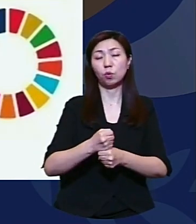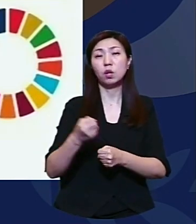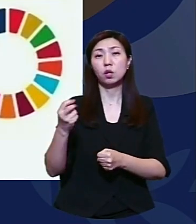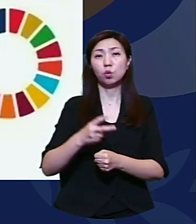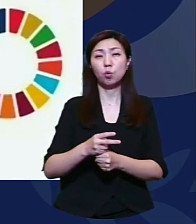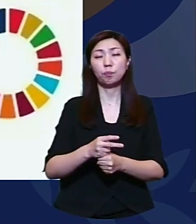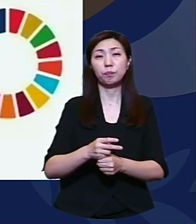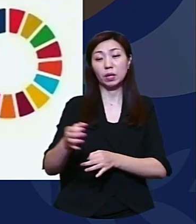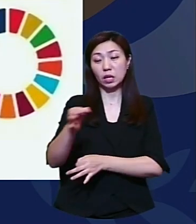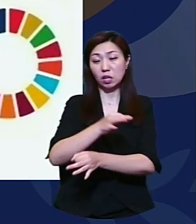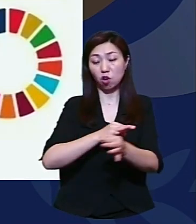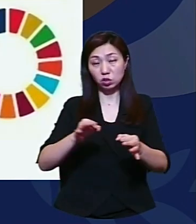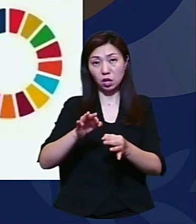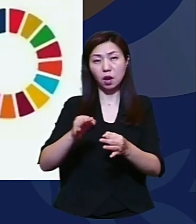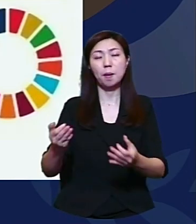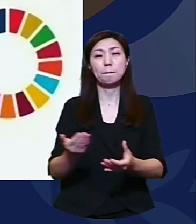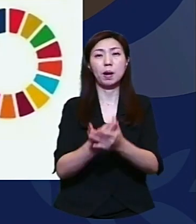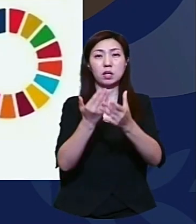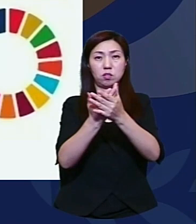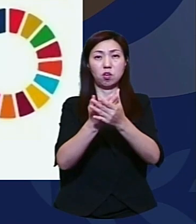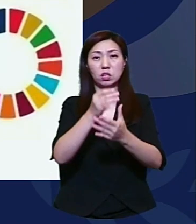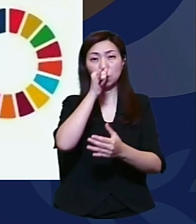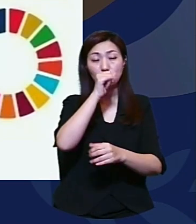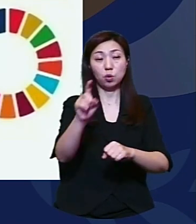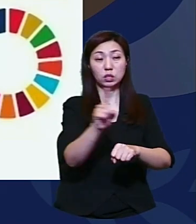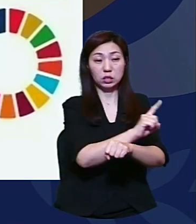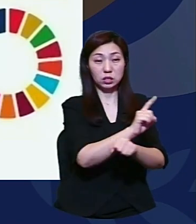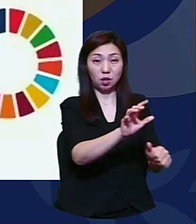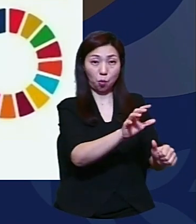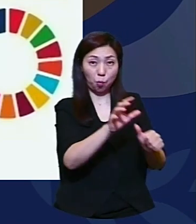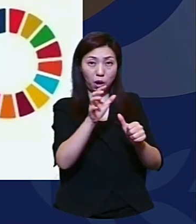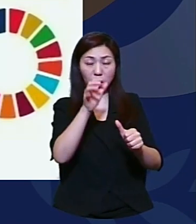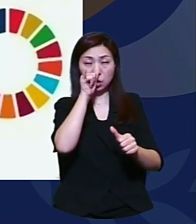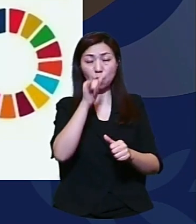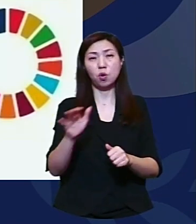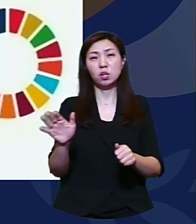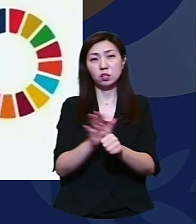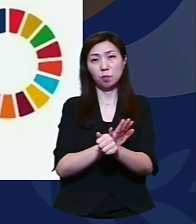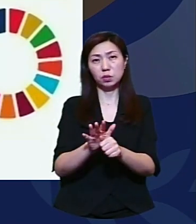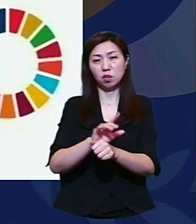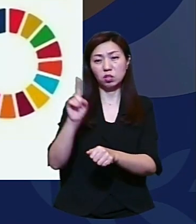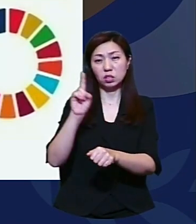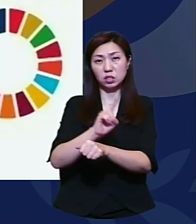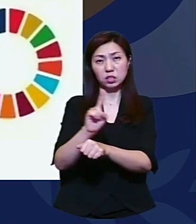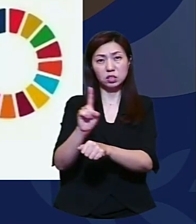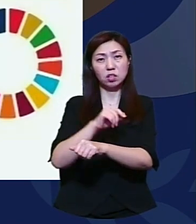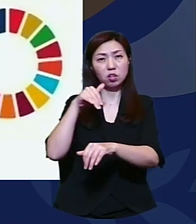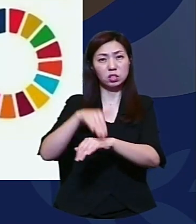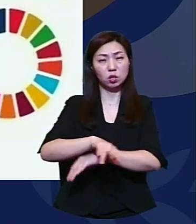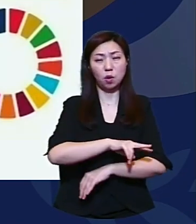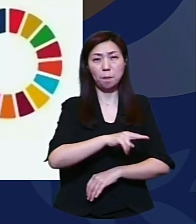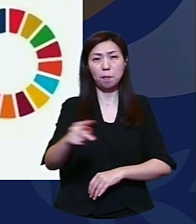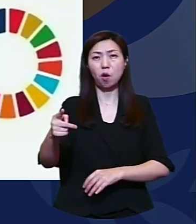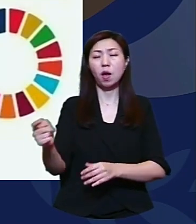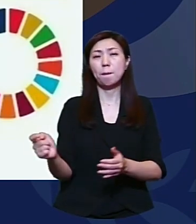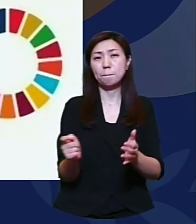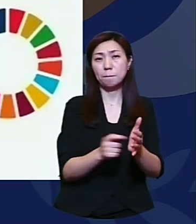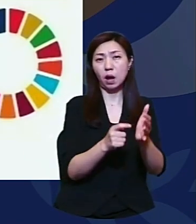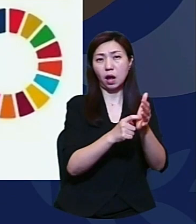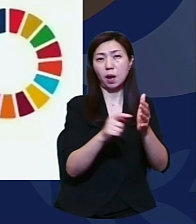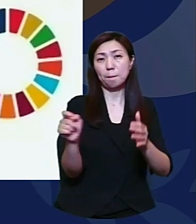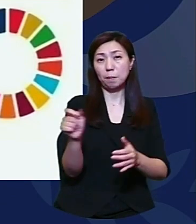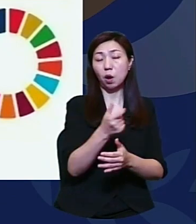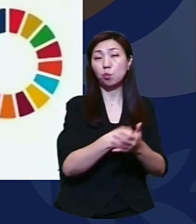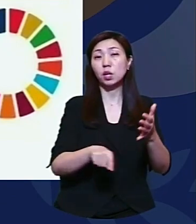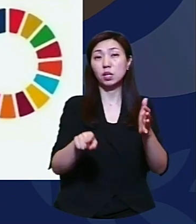business continuity. But on a practical level, that means that the gaping